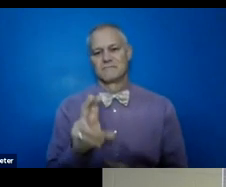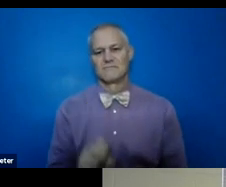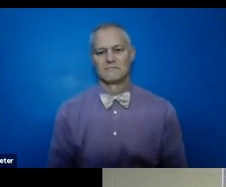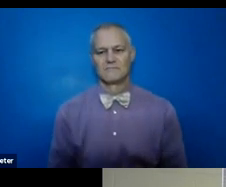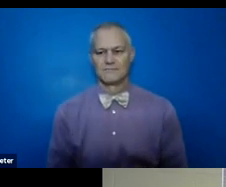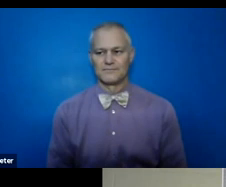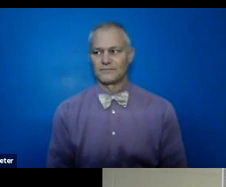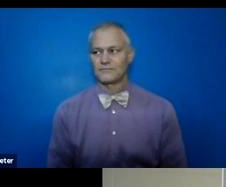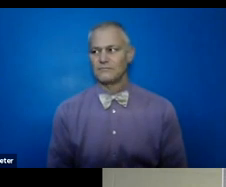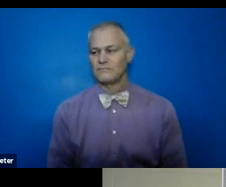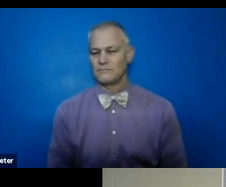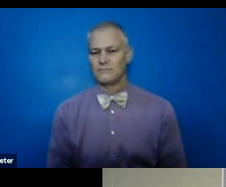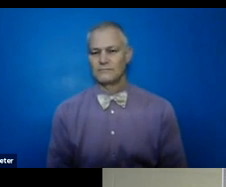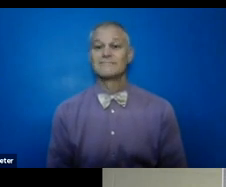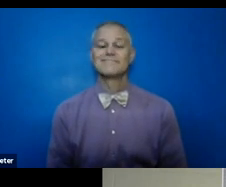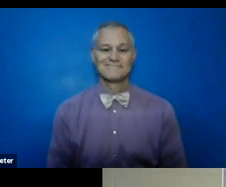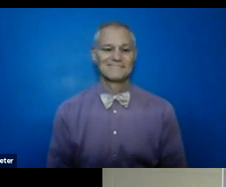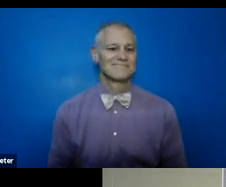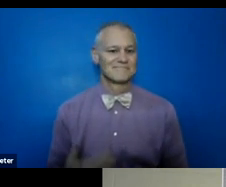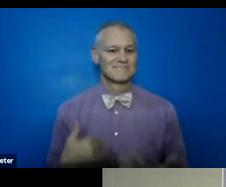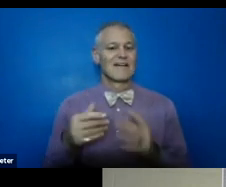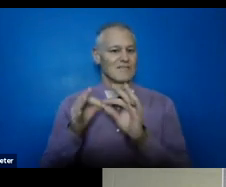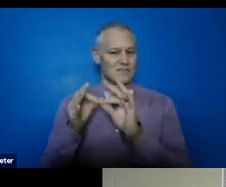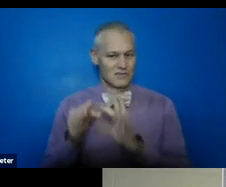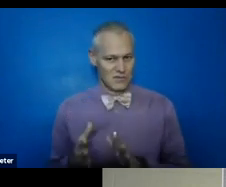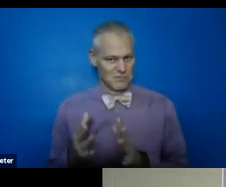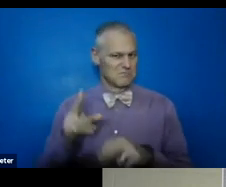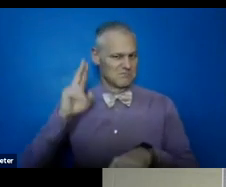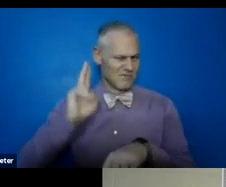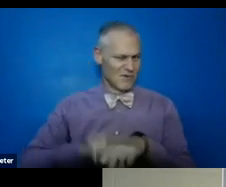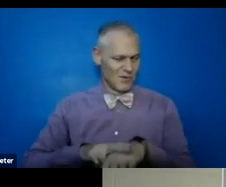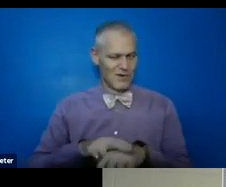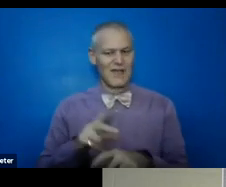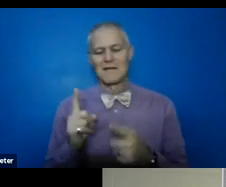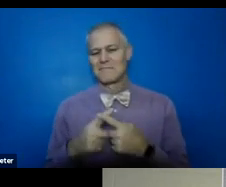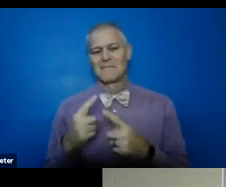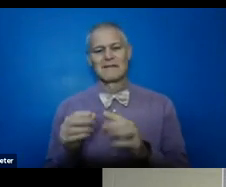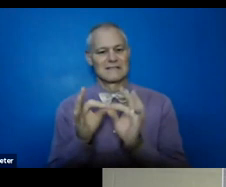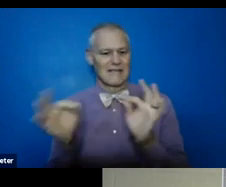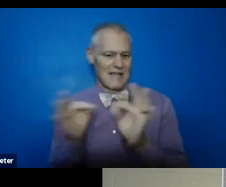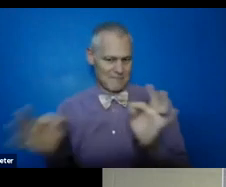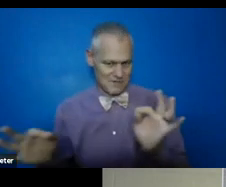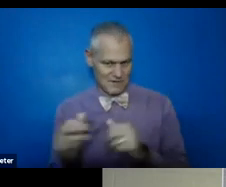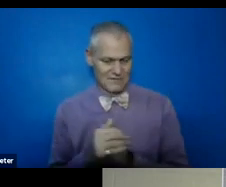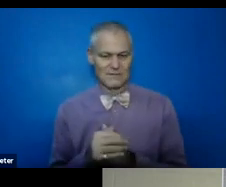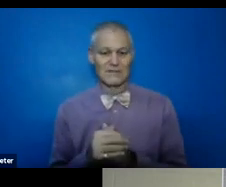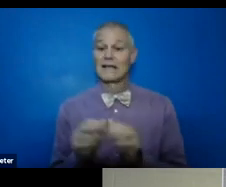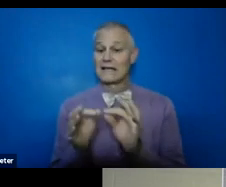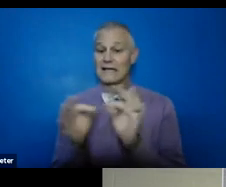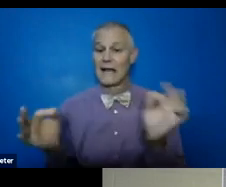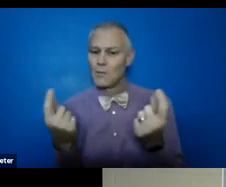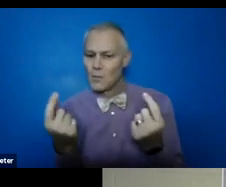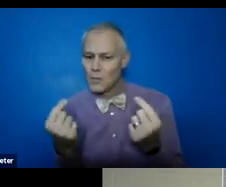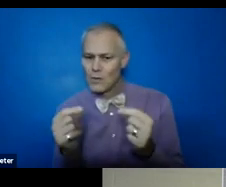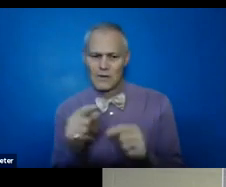We have sign interpreting as per usual, and we also have live captioning. So to access the live captioning, please